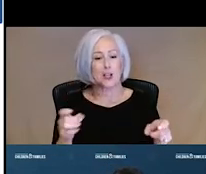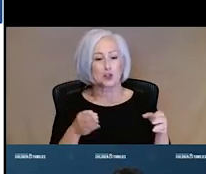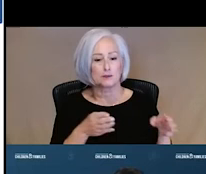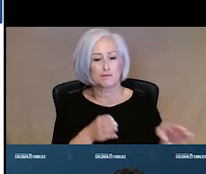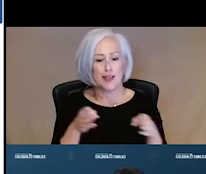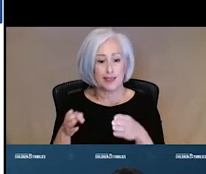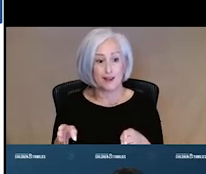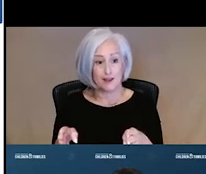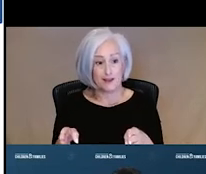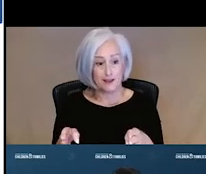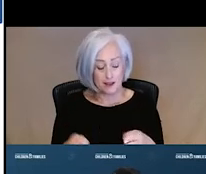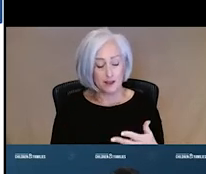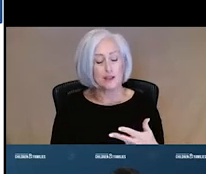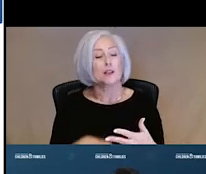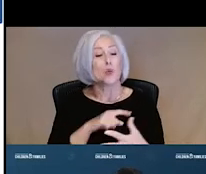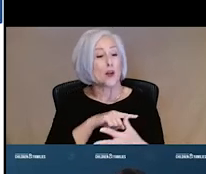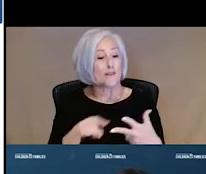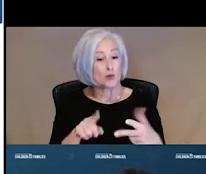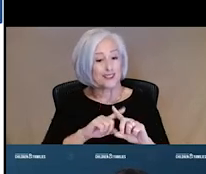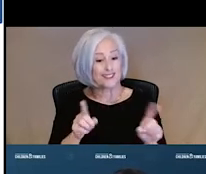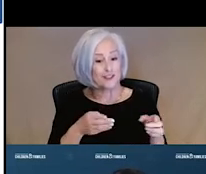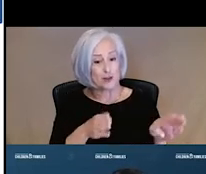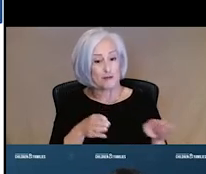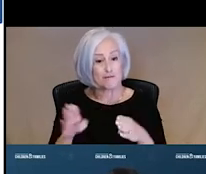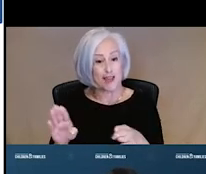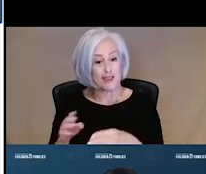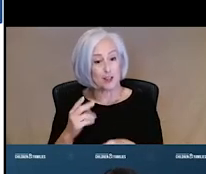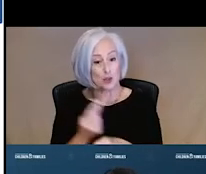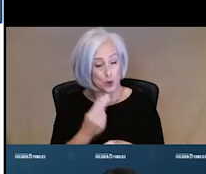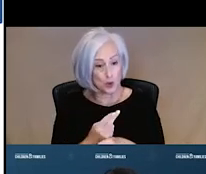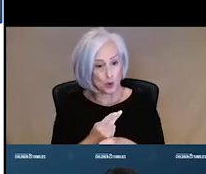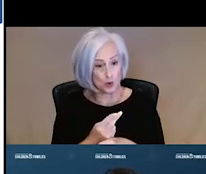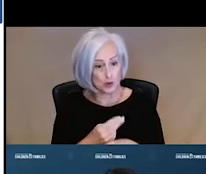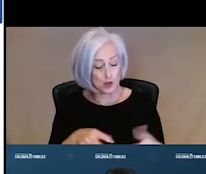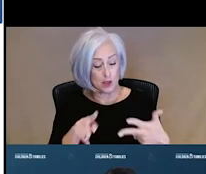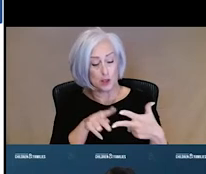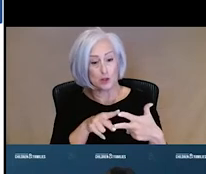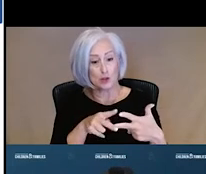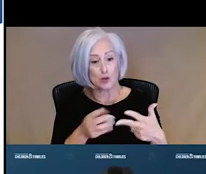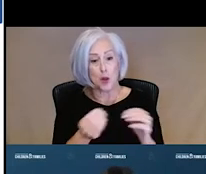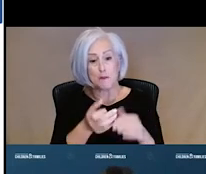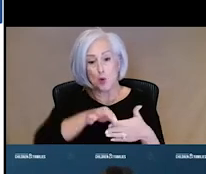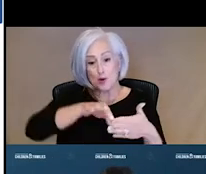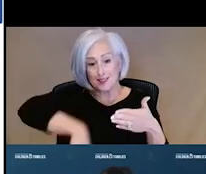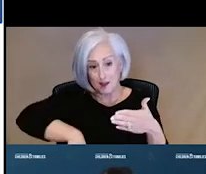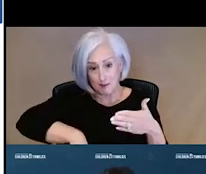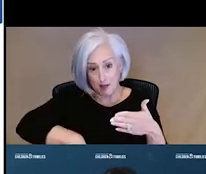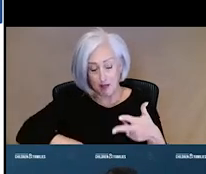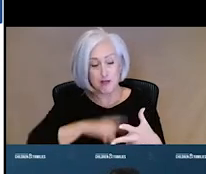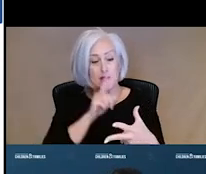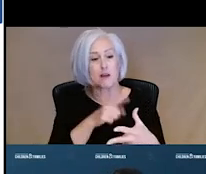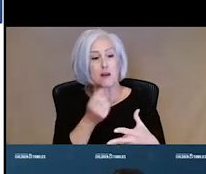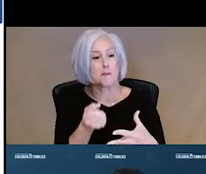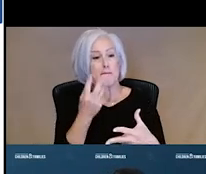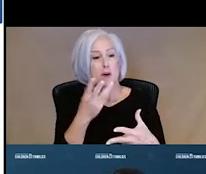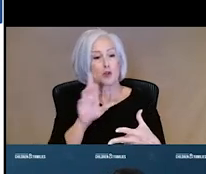three cost allocation methods used, the two others being a simplified allocation method and the multiple rate